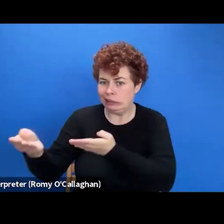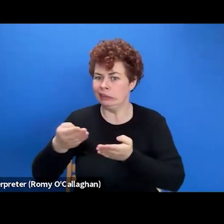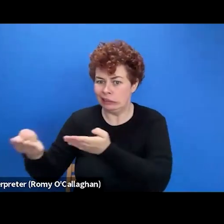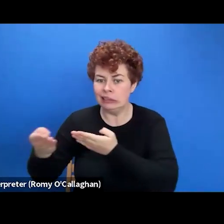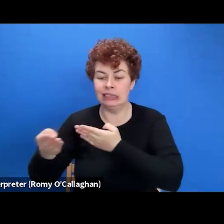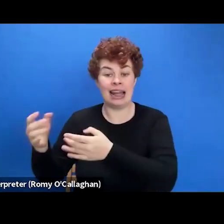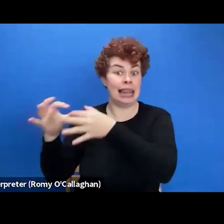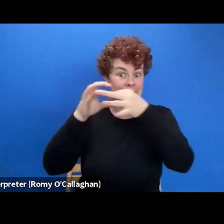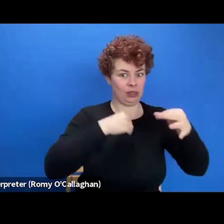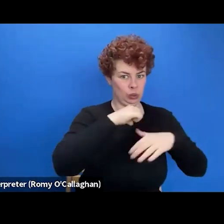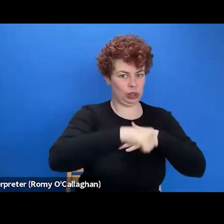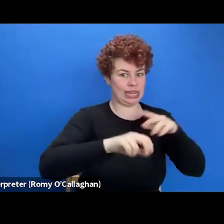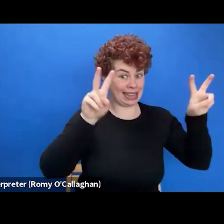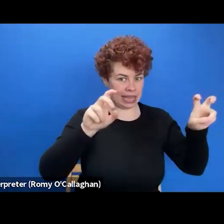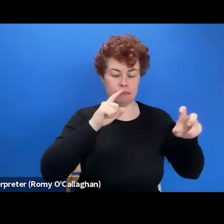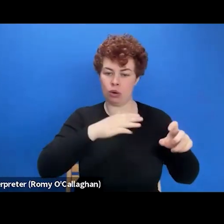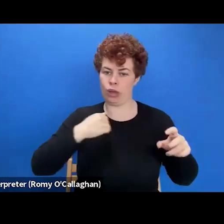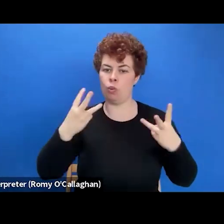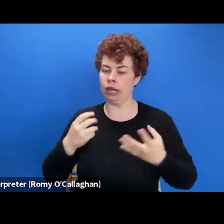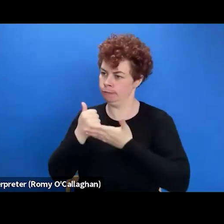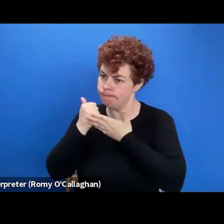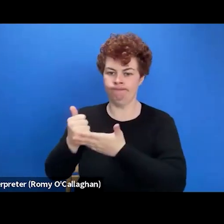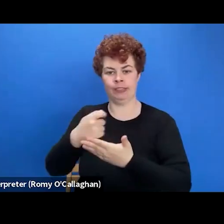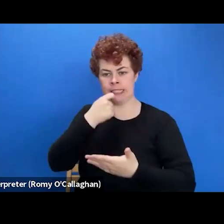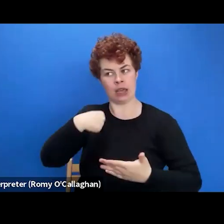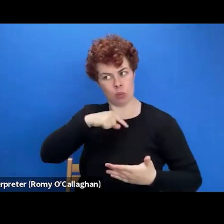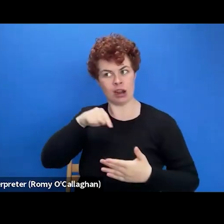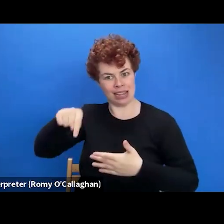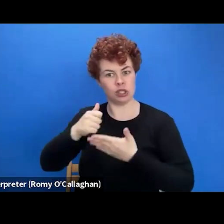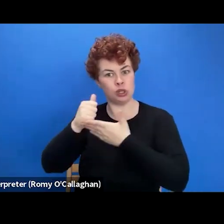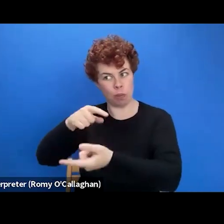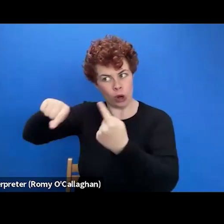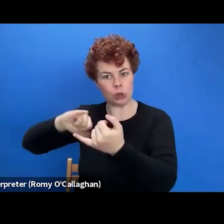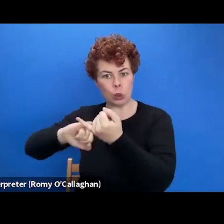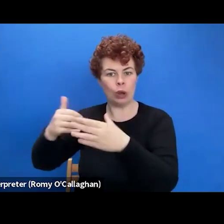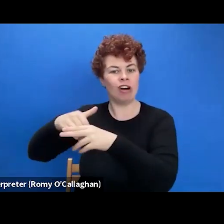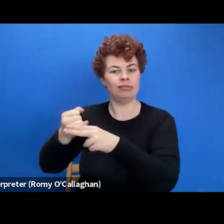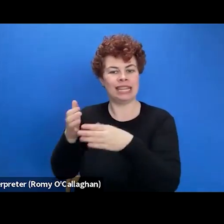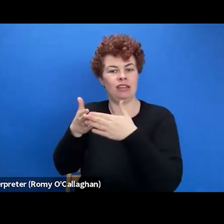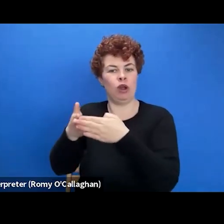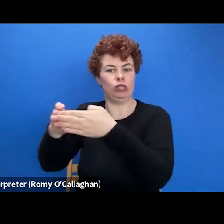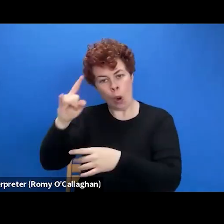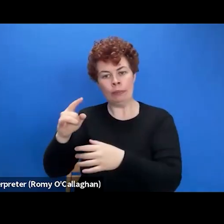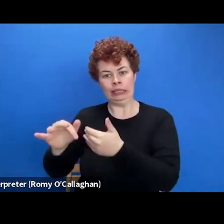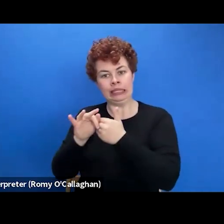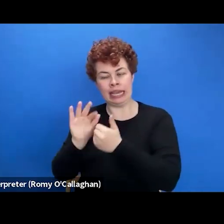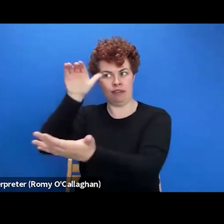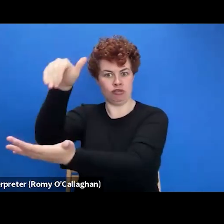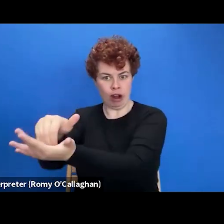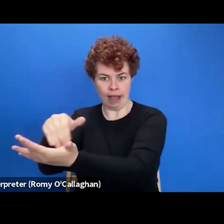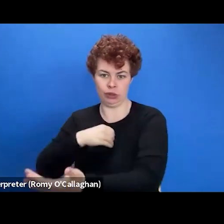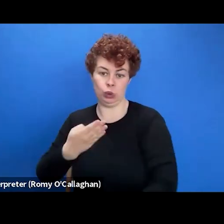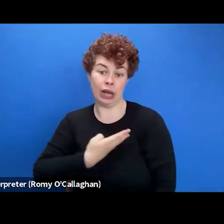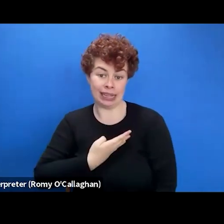topic today, but we want to express our solidarity, some people involved in that, and hope that they have safe passage and that indeed